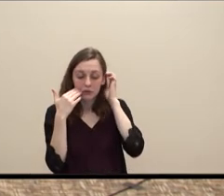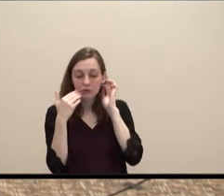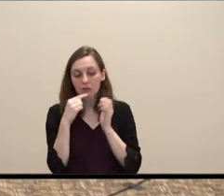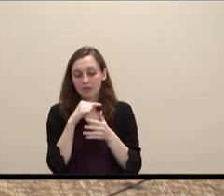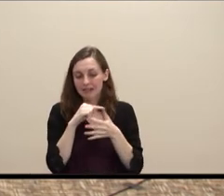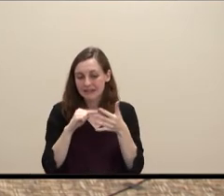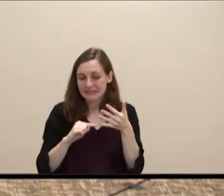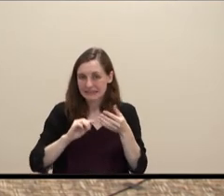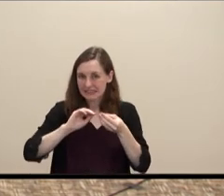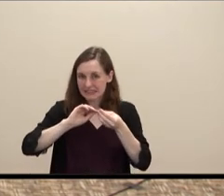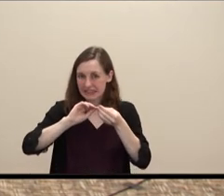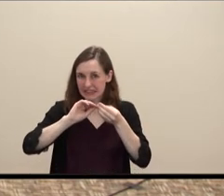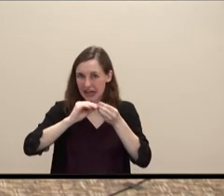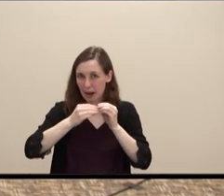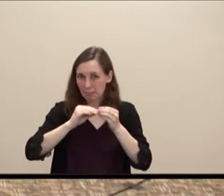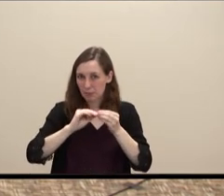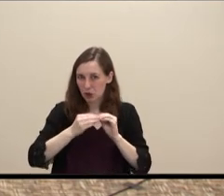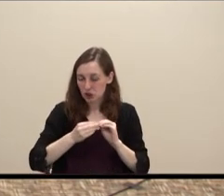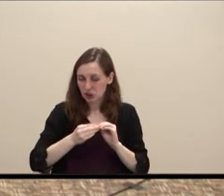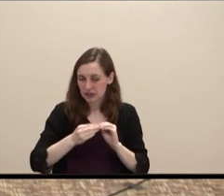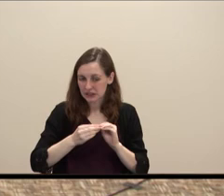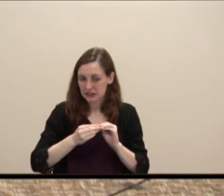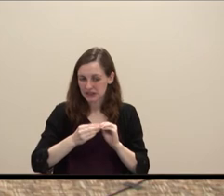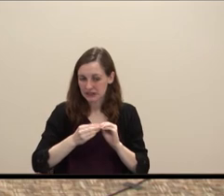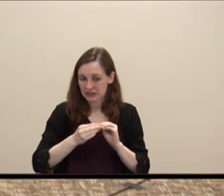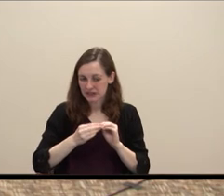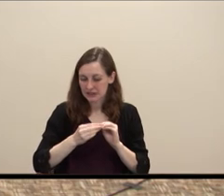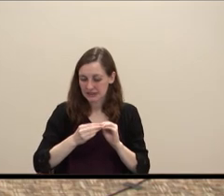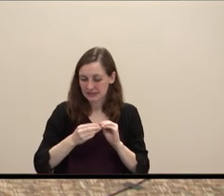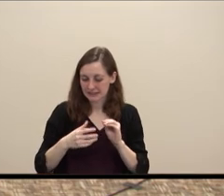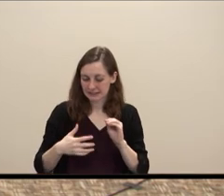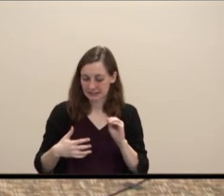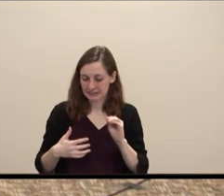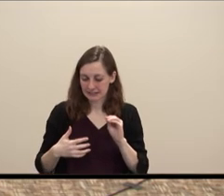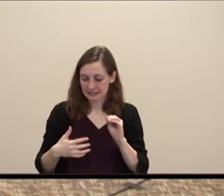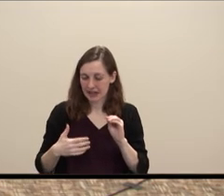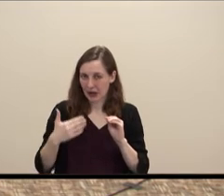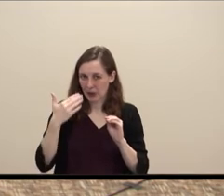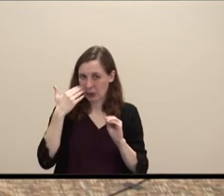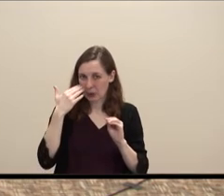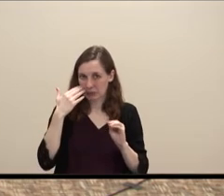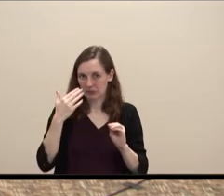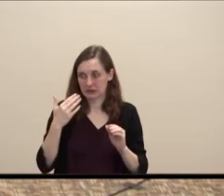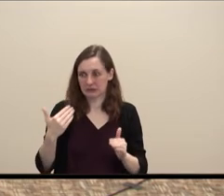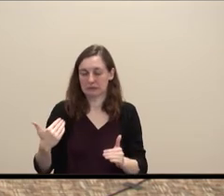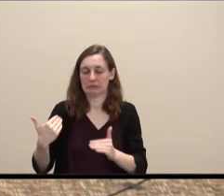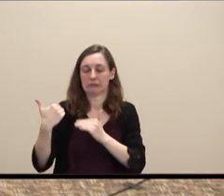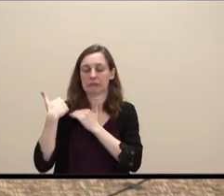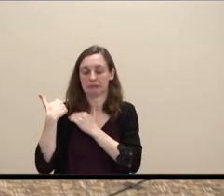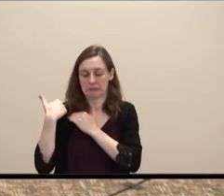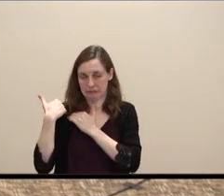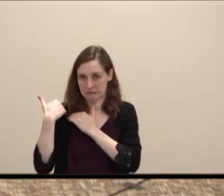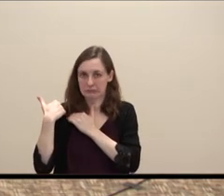numbers feel like a mountain of a task to